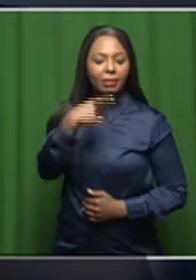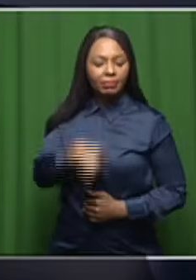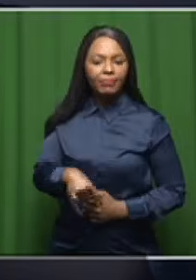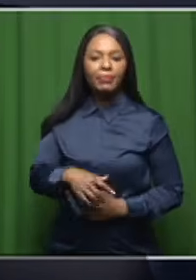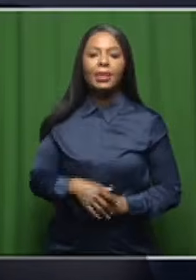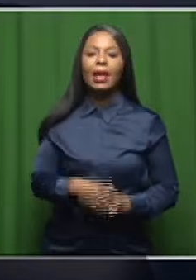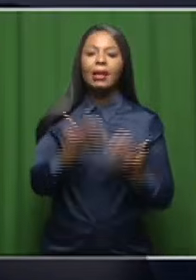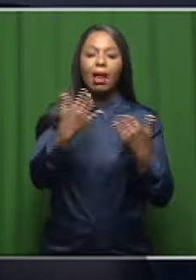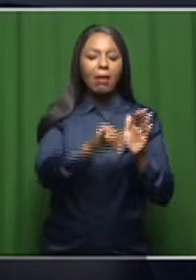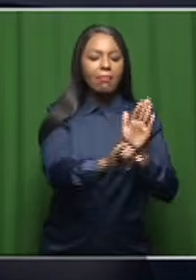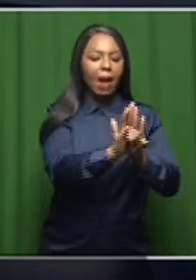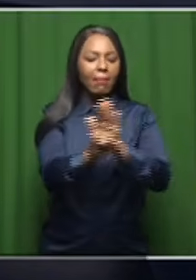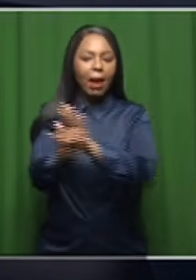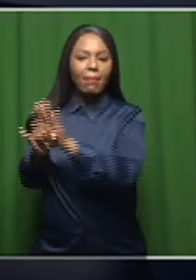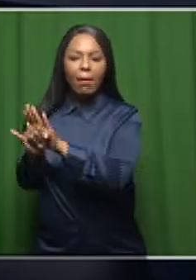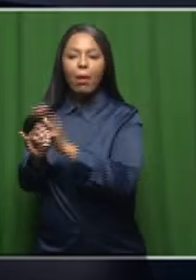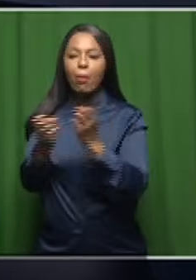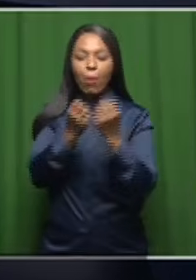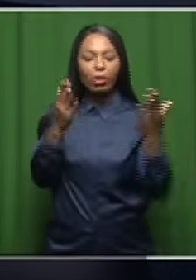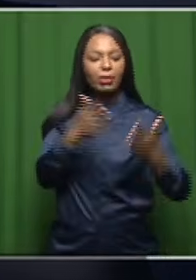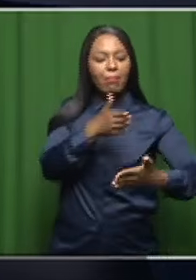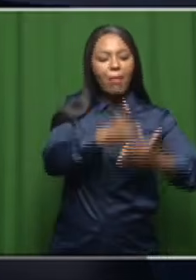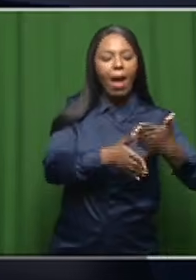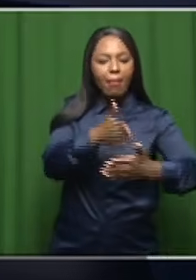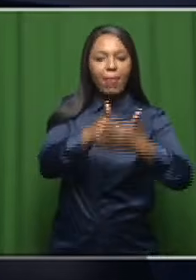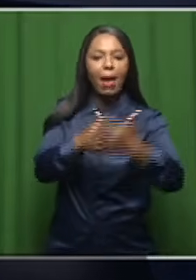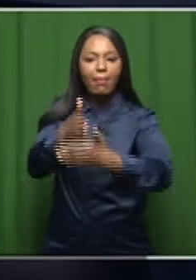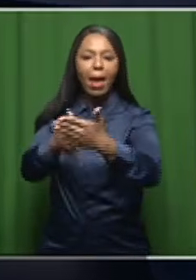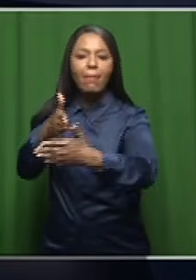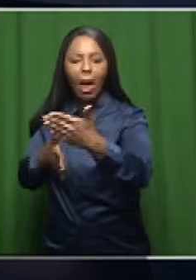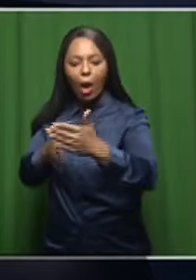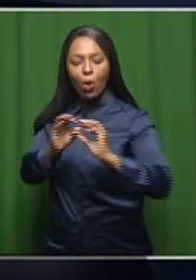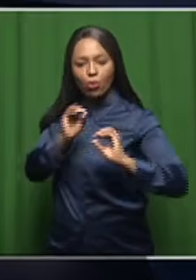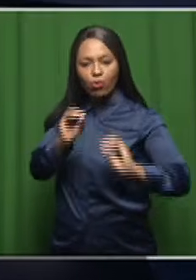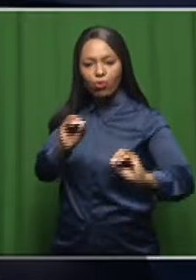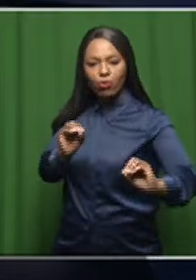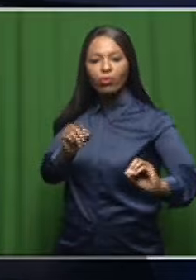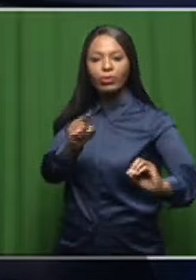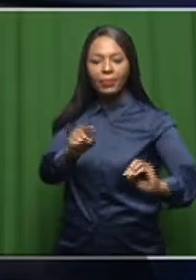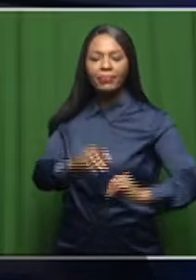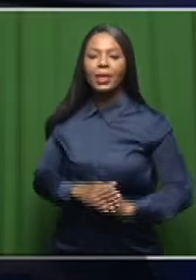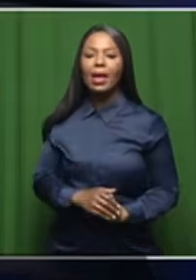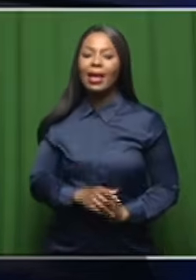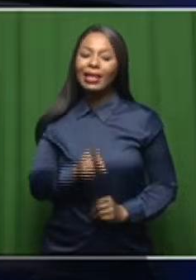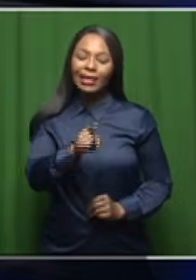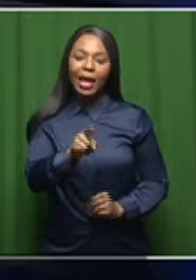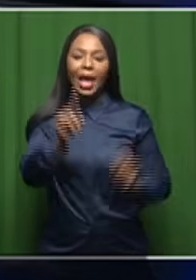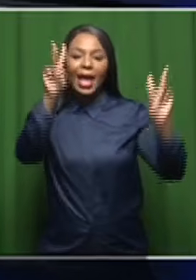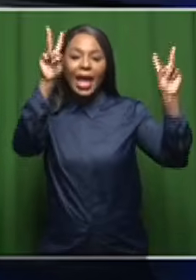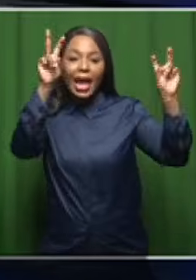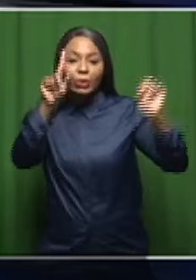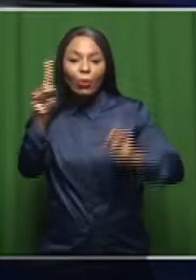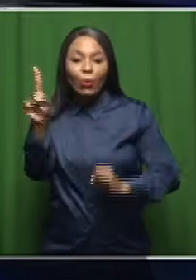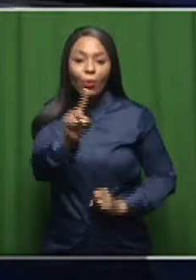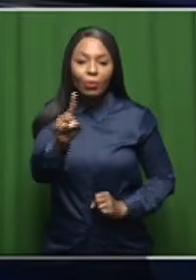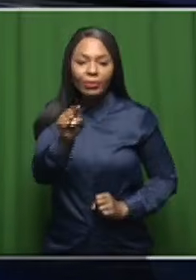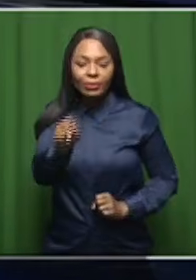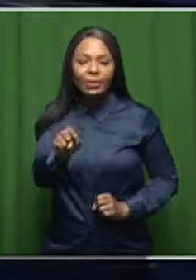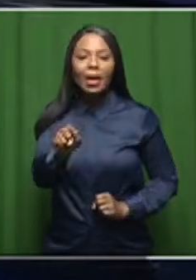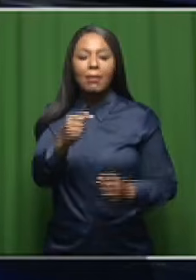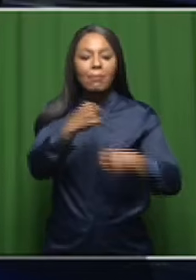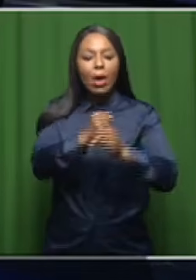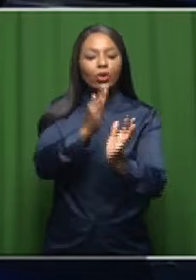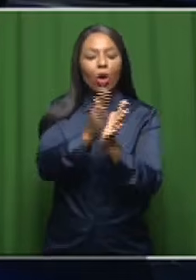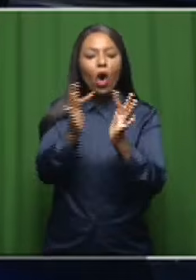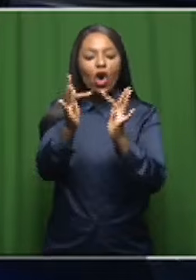number of barriers, and I think Mr. Veli also alluded to it. Obviously, there's the issue with regards to make sure that the